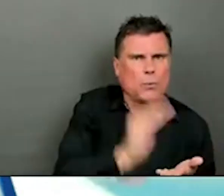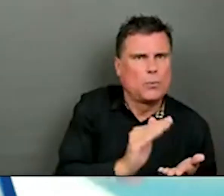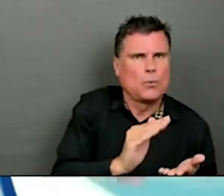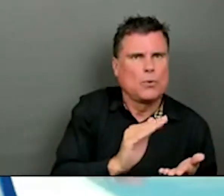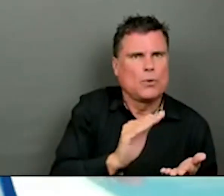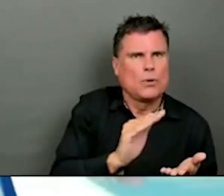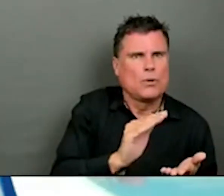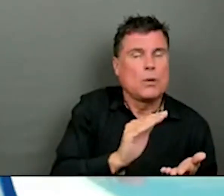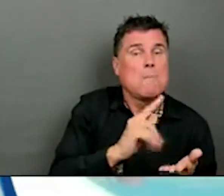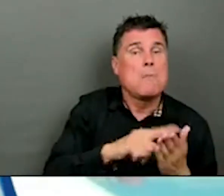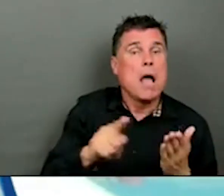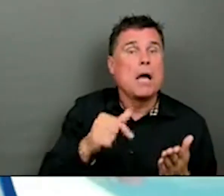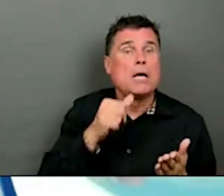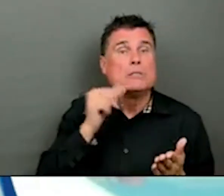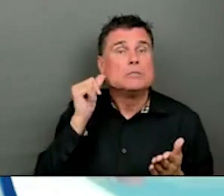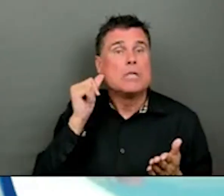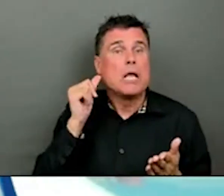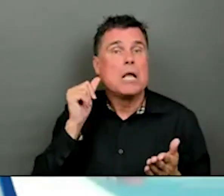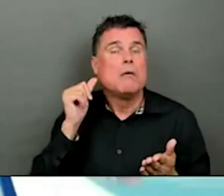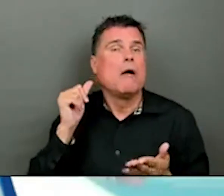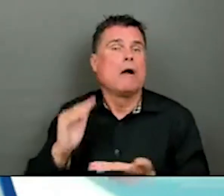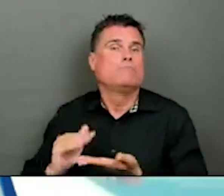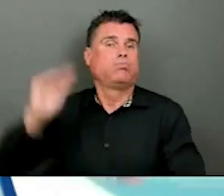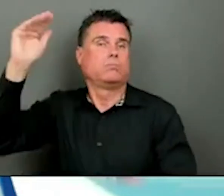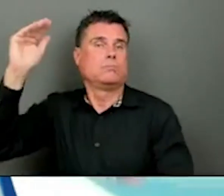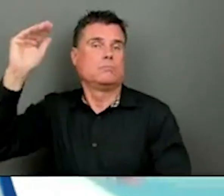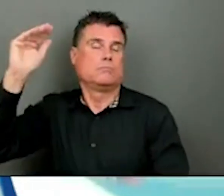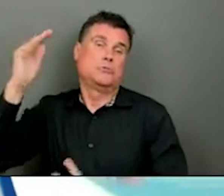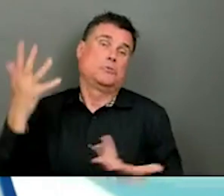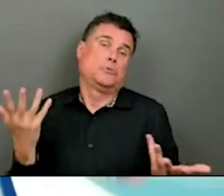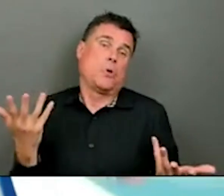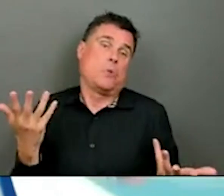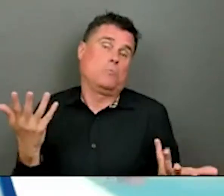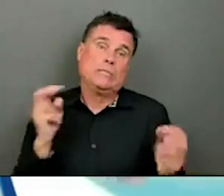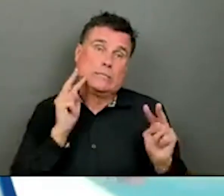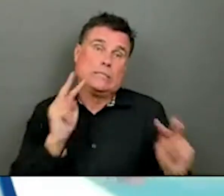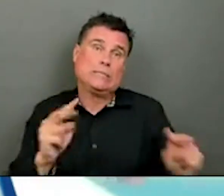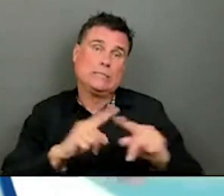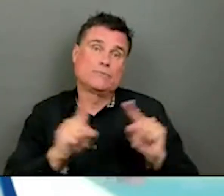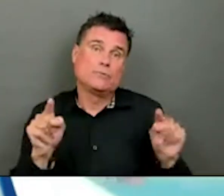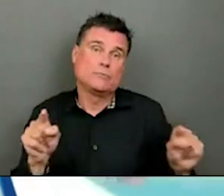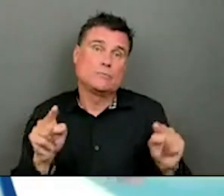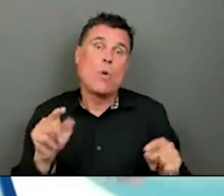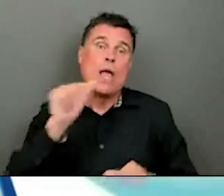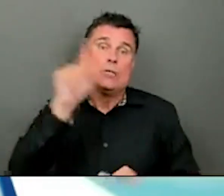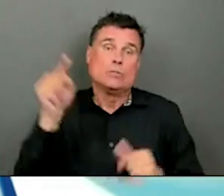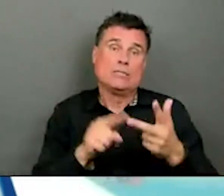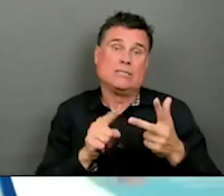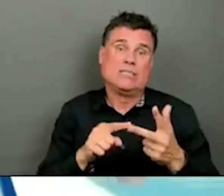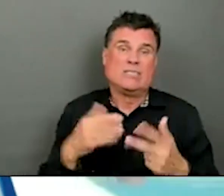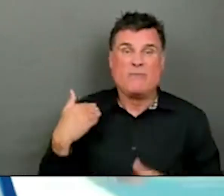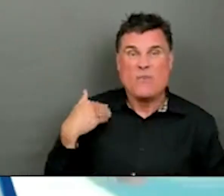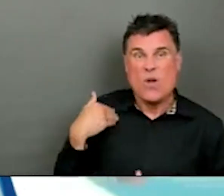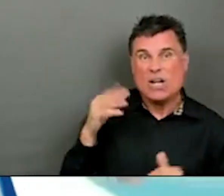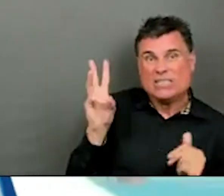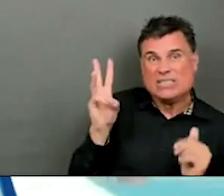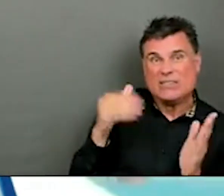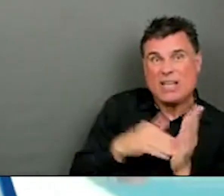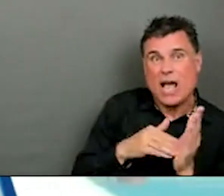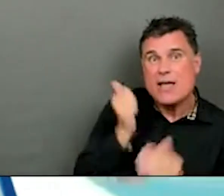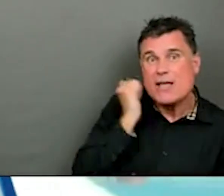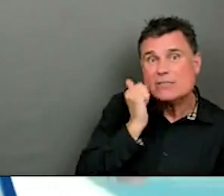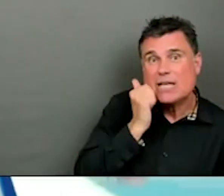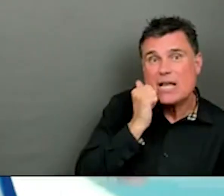those. So what we've seen is a decline in AstraZeneca from between around 6,000 a day to in the 4,000, just